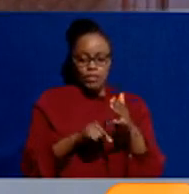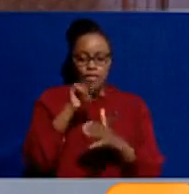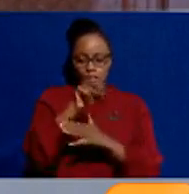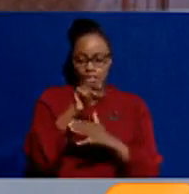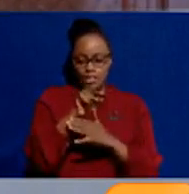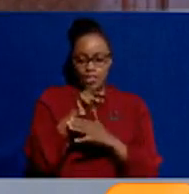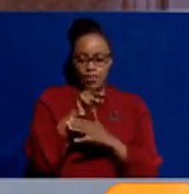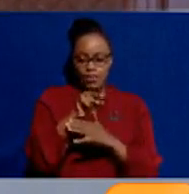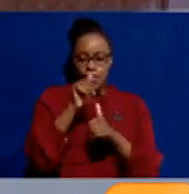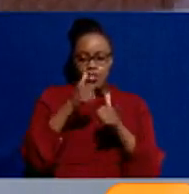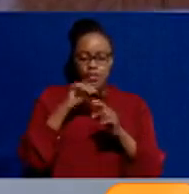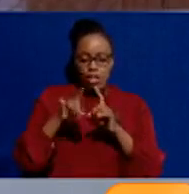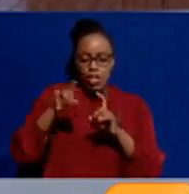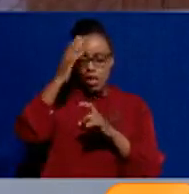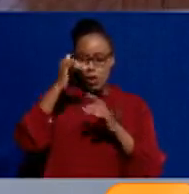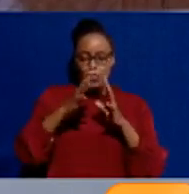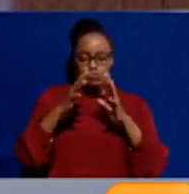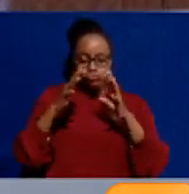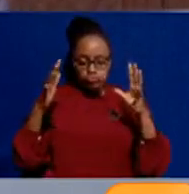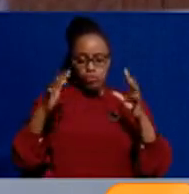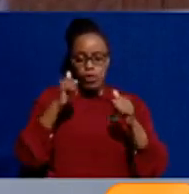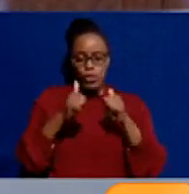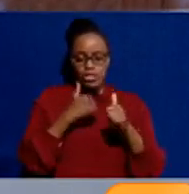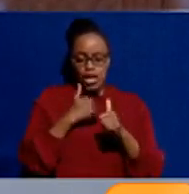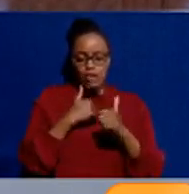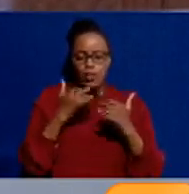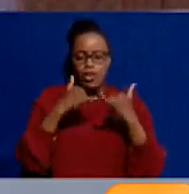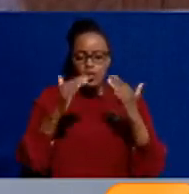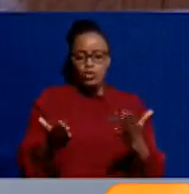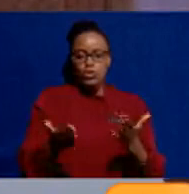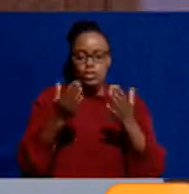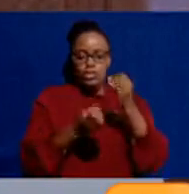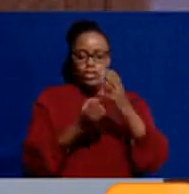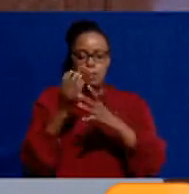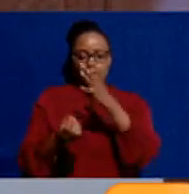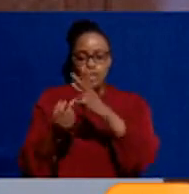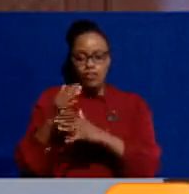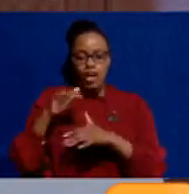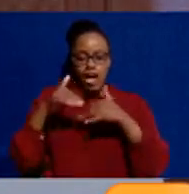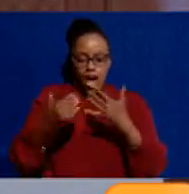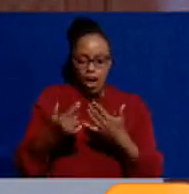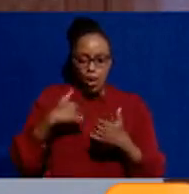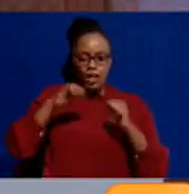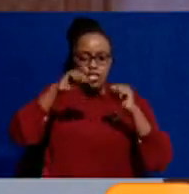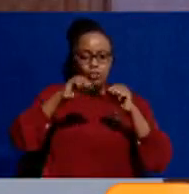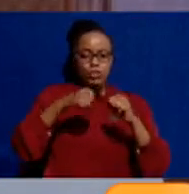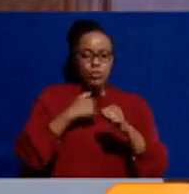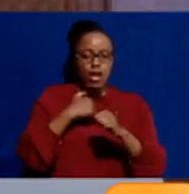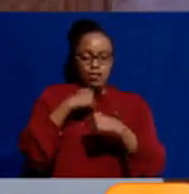is not gone up because you have expanded the acreage, you have intensified production. How do we make sure that